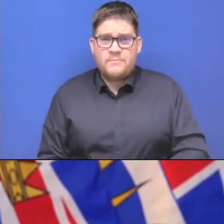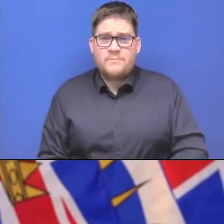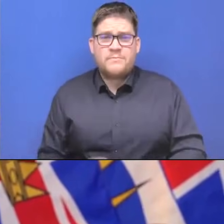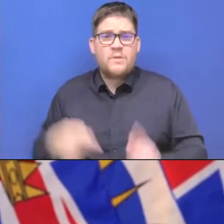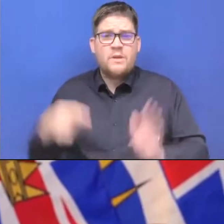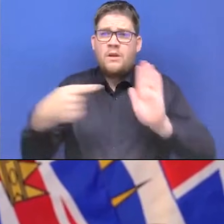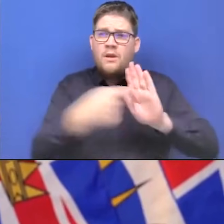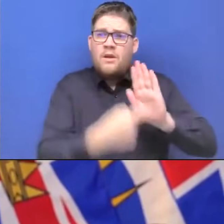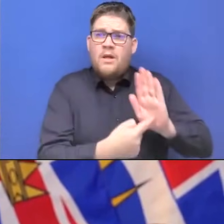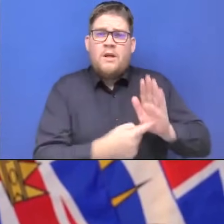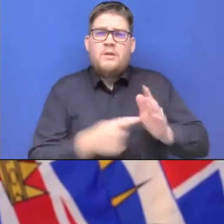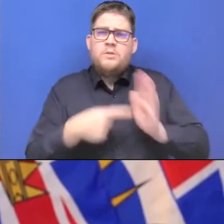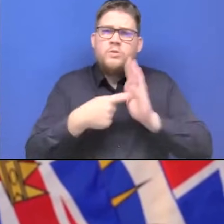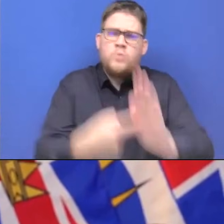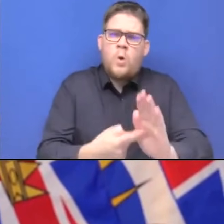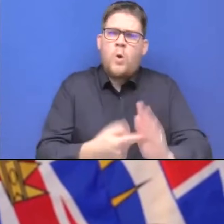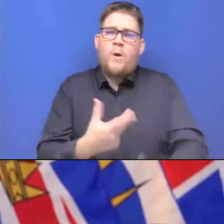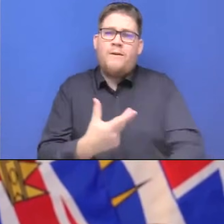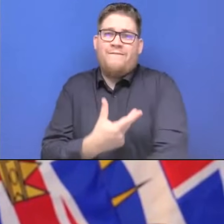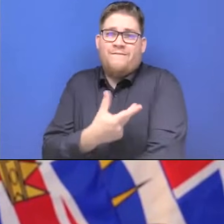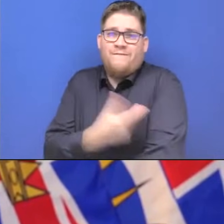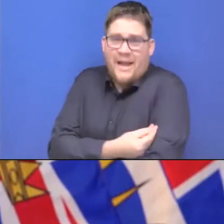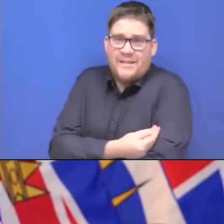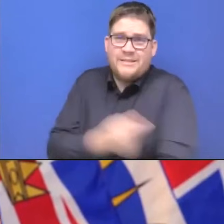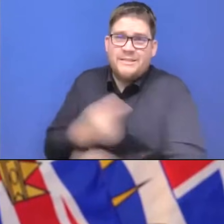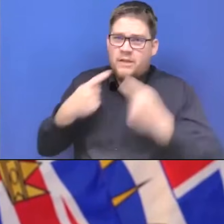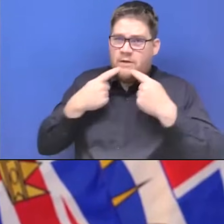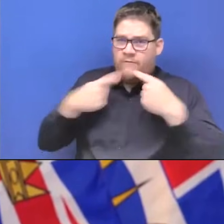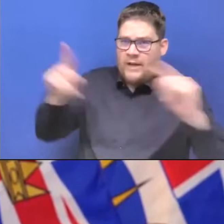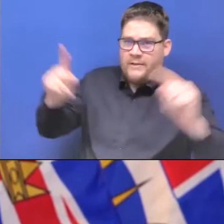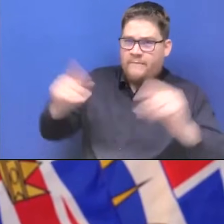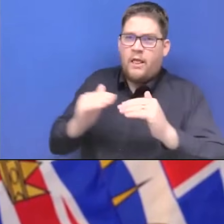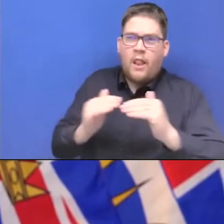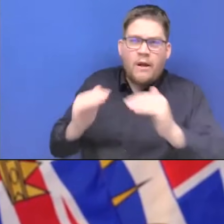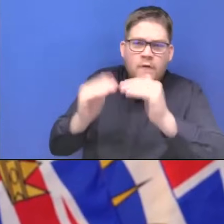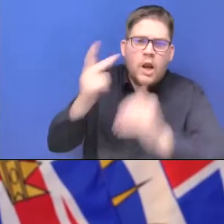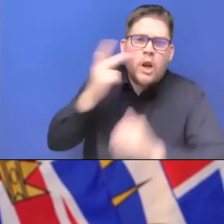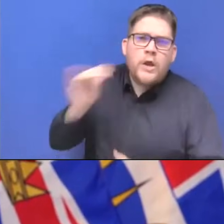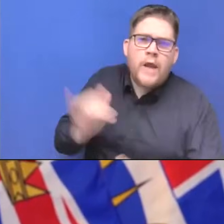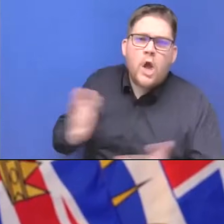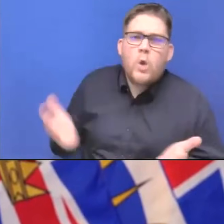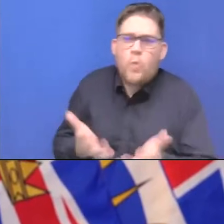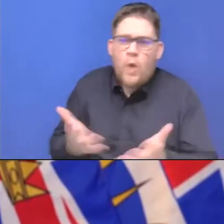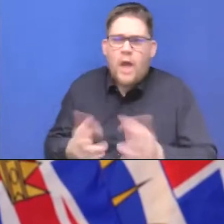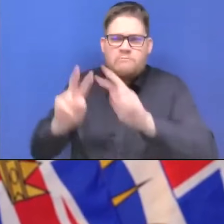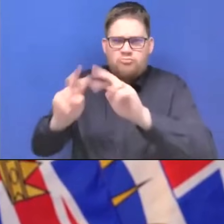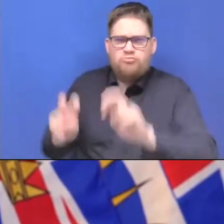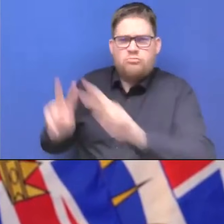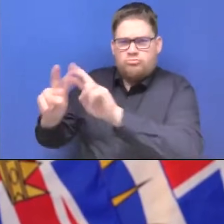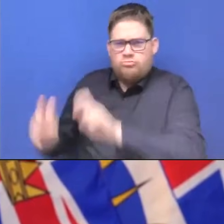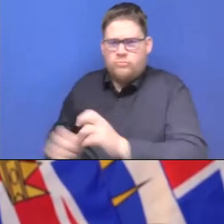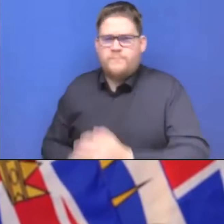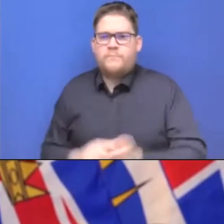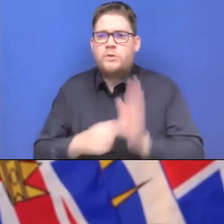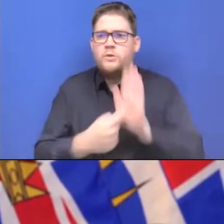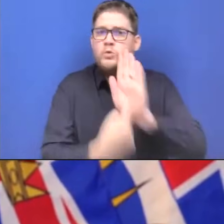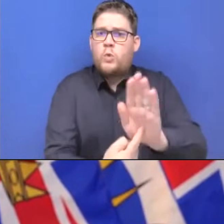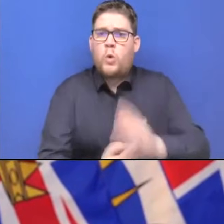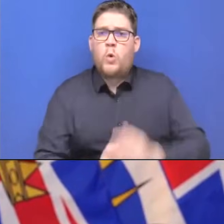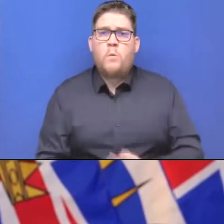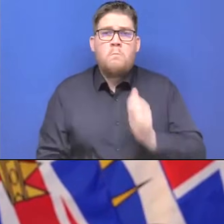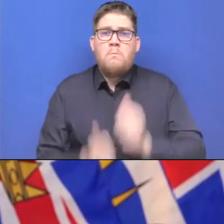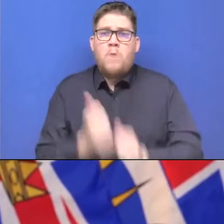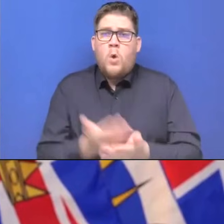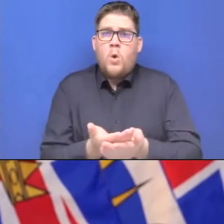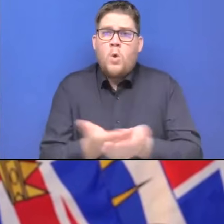world data from British Columbia that shows that the vast majority of people have good, strong protection against infection and